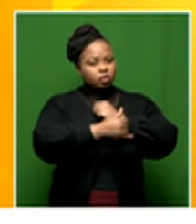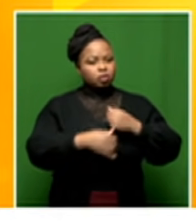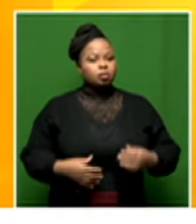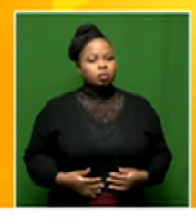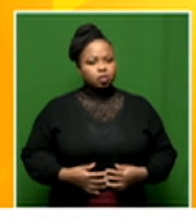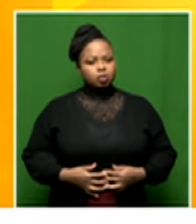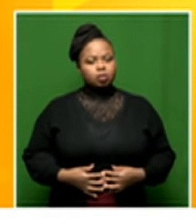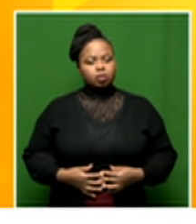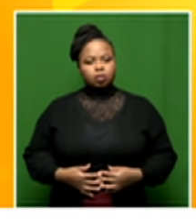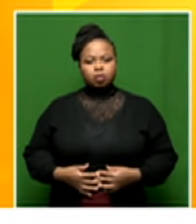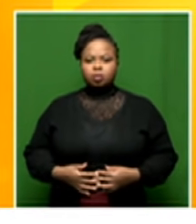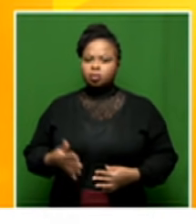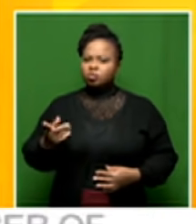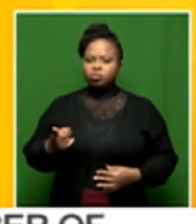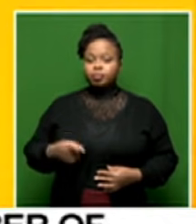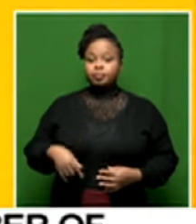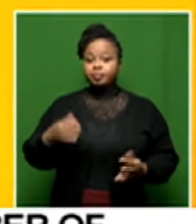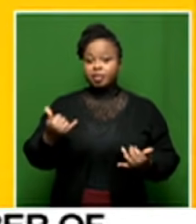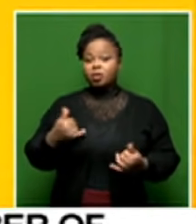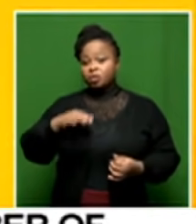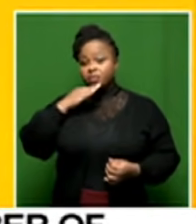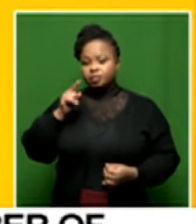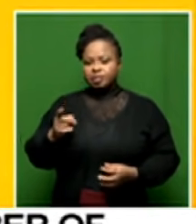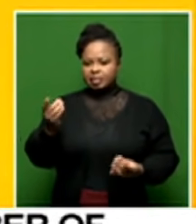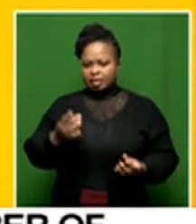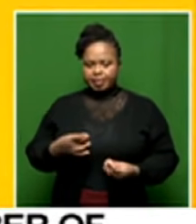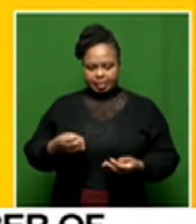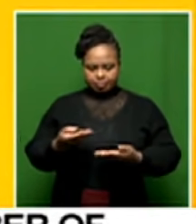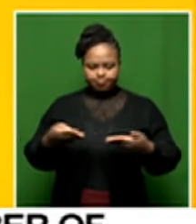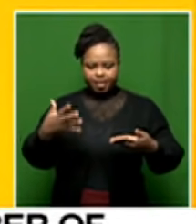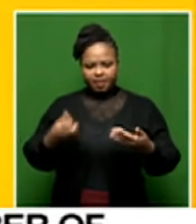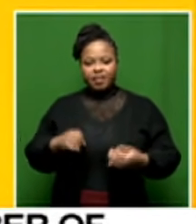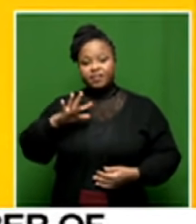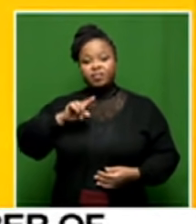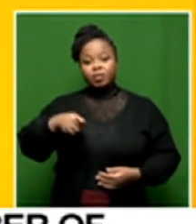whole. Yeah, so the new cases, just to give them to you, I know I've got them in front of me, so it's